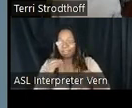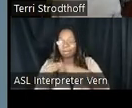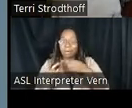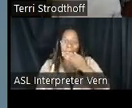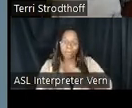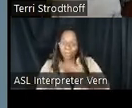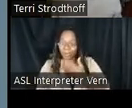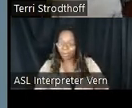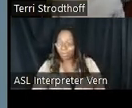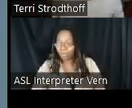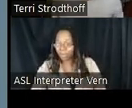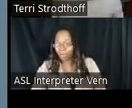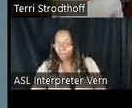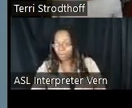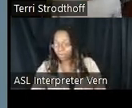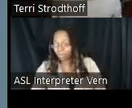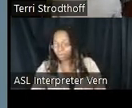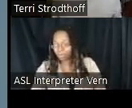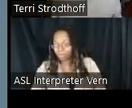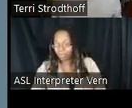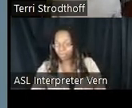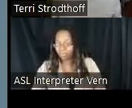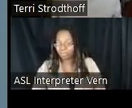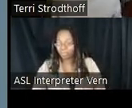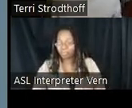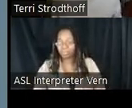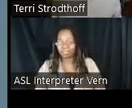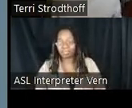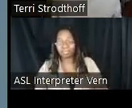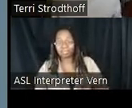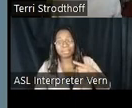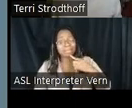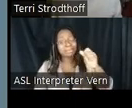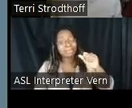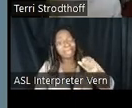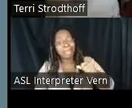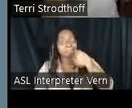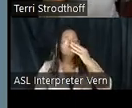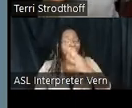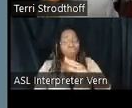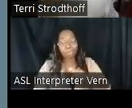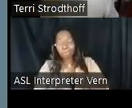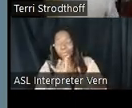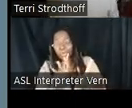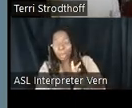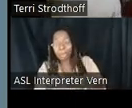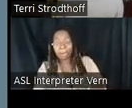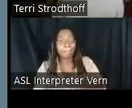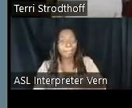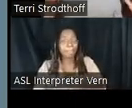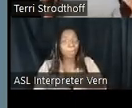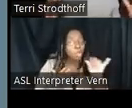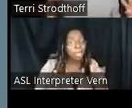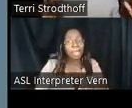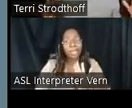person. And I see a lot of questions about, yeah, so what? How do you actually do this on the ground? What does this look like? What does your work